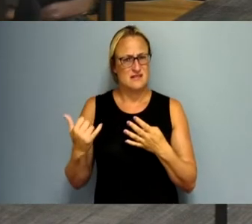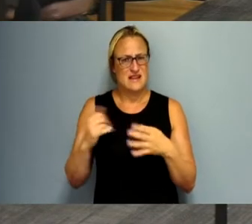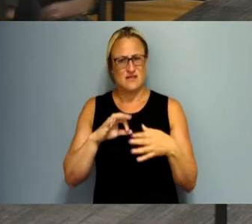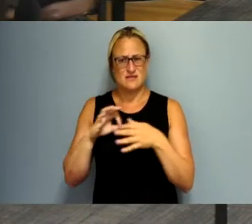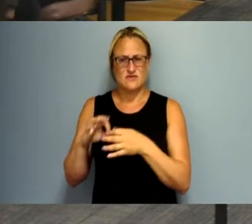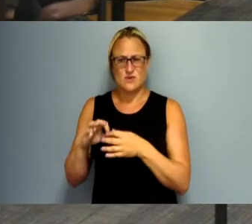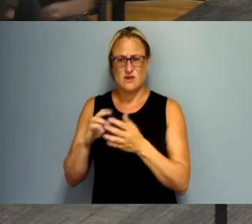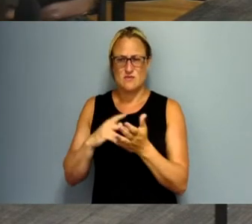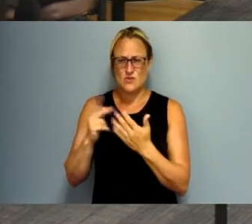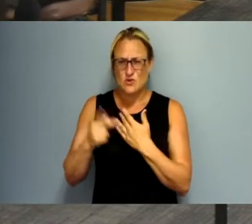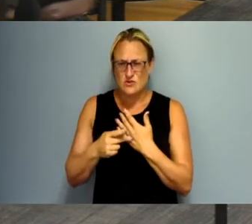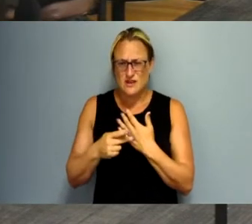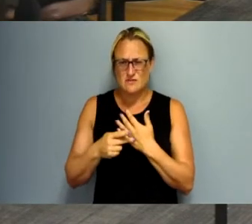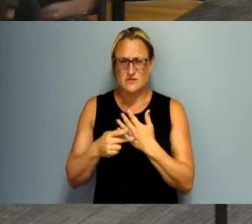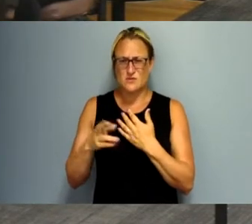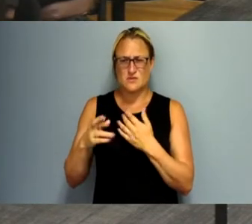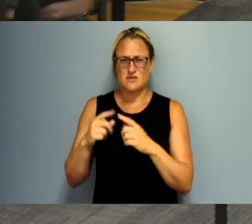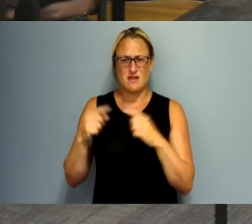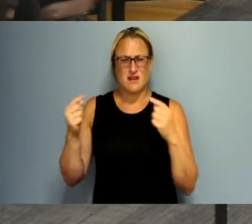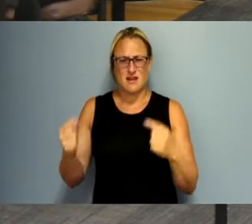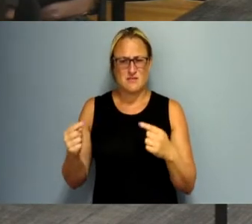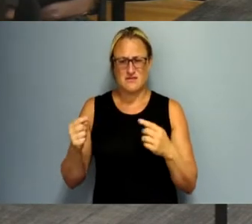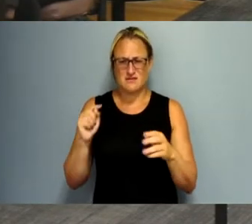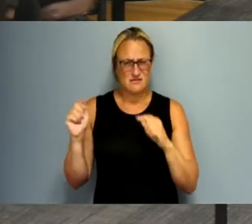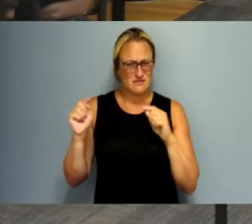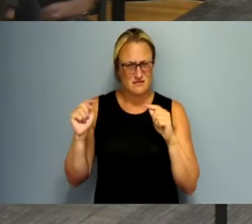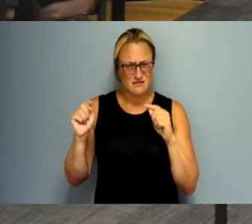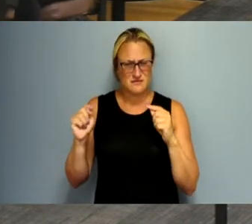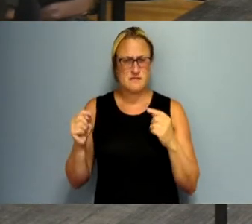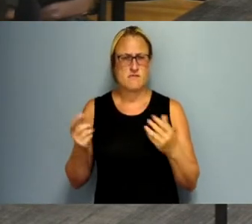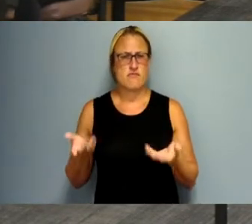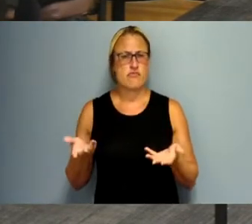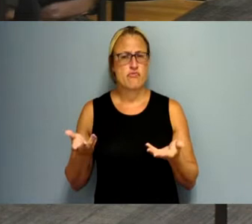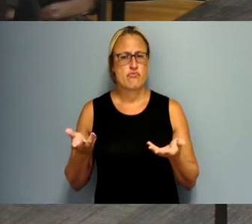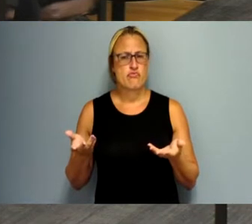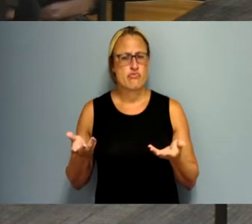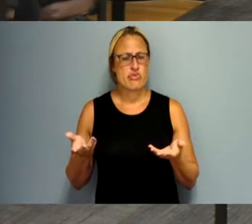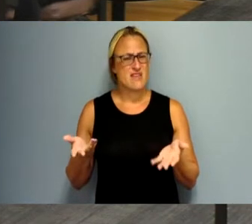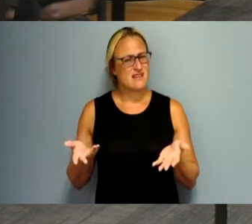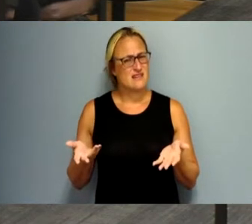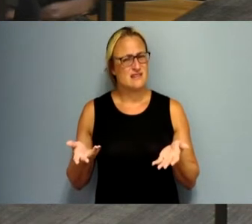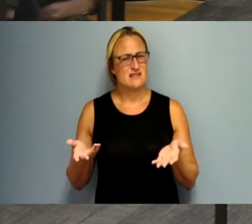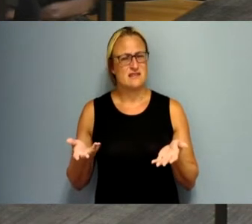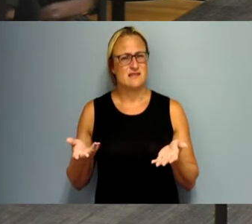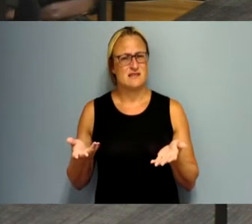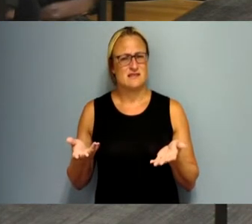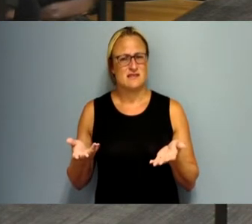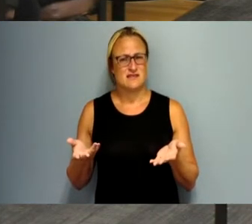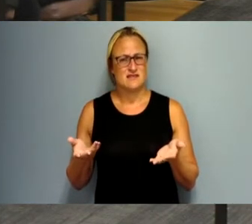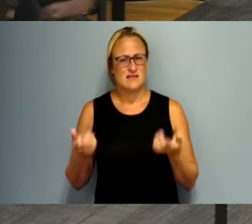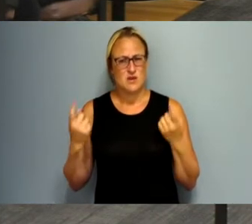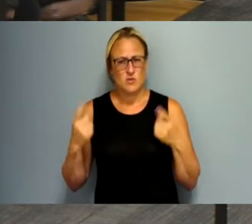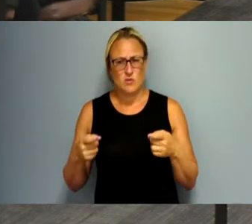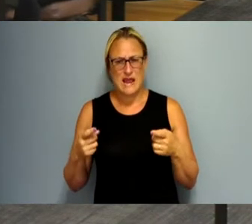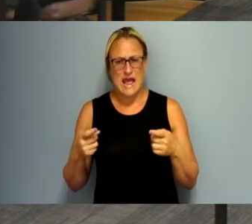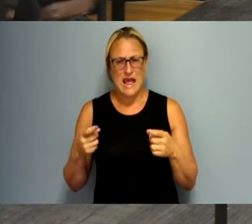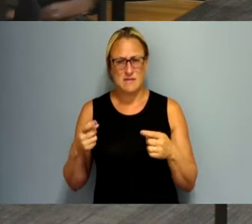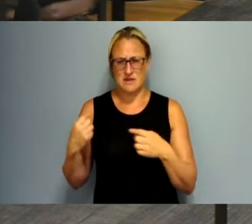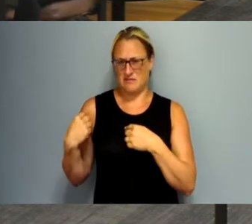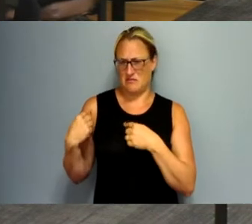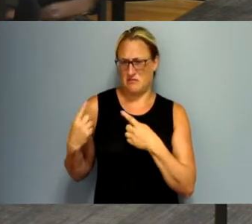programs, or vice versa. The question is, what happened in the ensuing